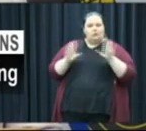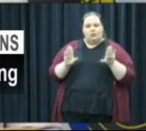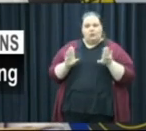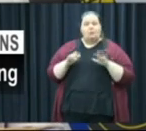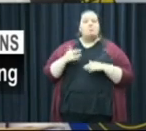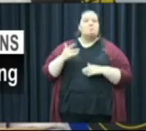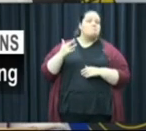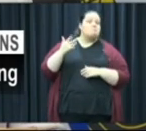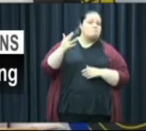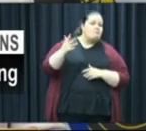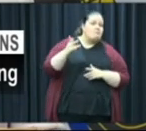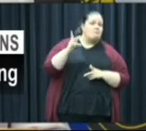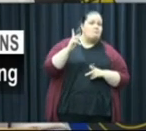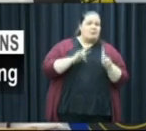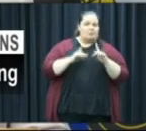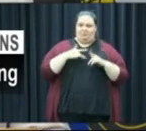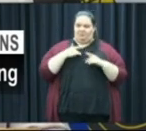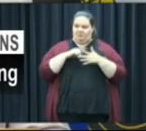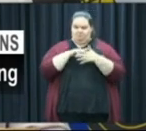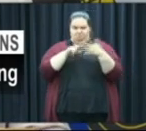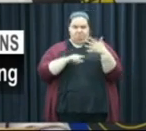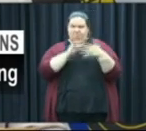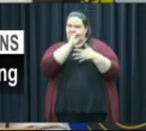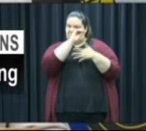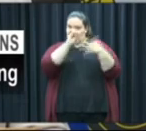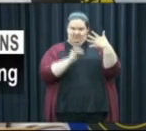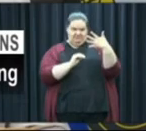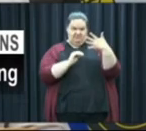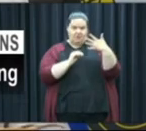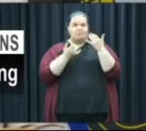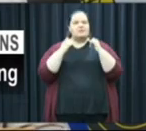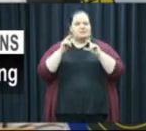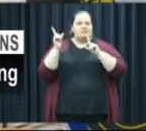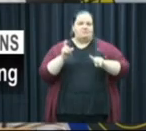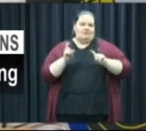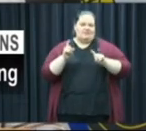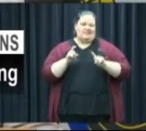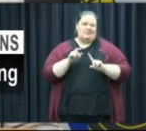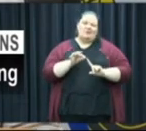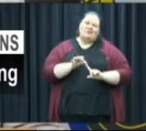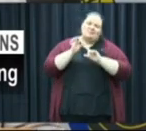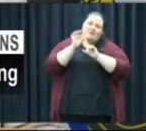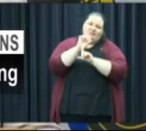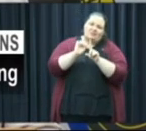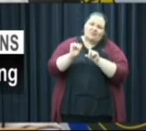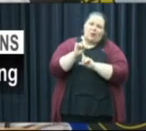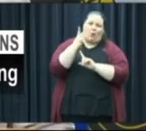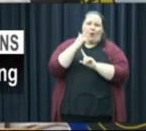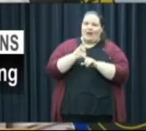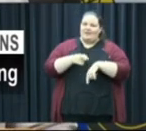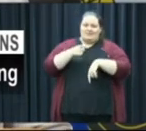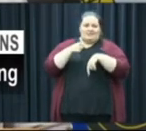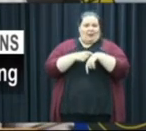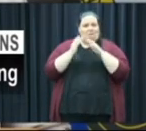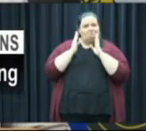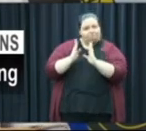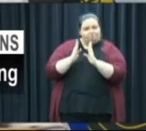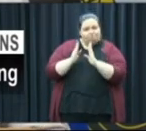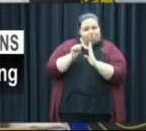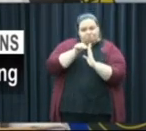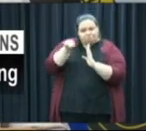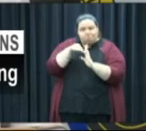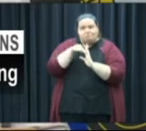asymptomatic people, but it would only be in very specific circumstances because the test really is a snapshot in time. And so again, you